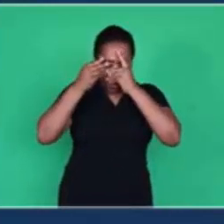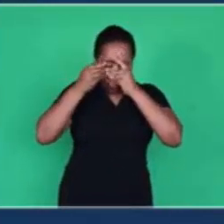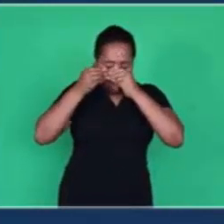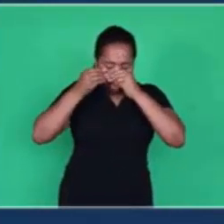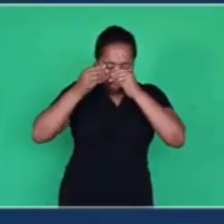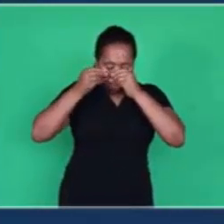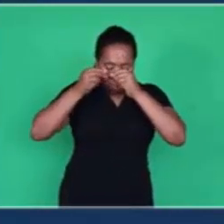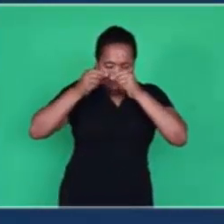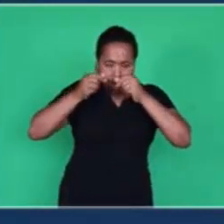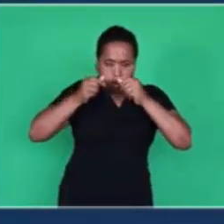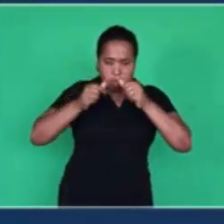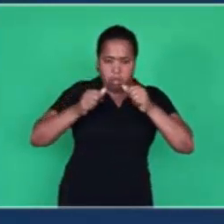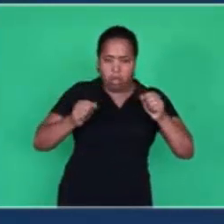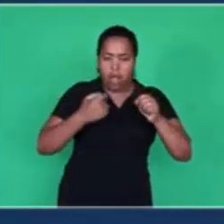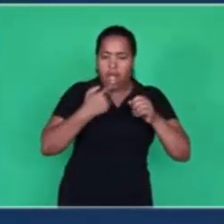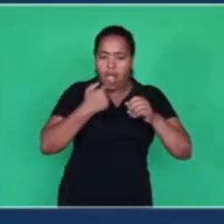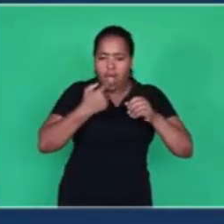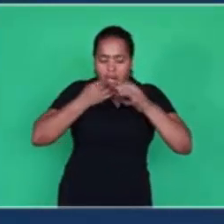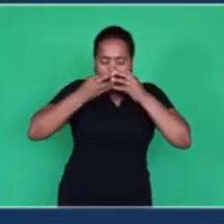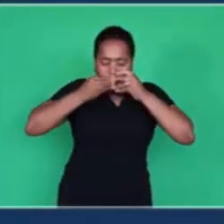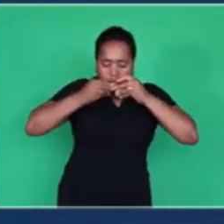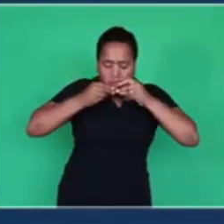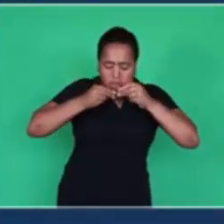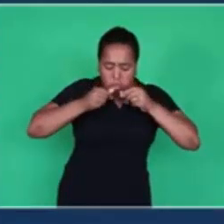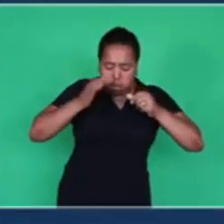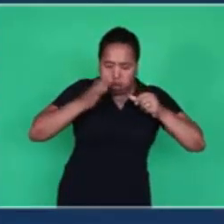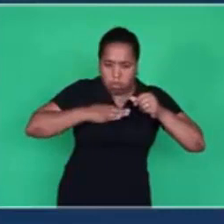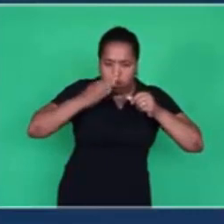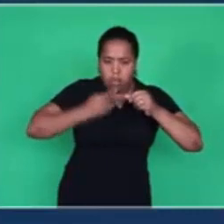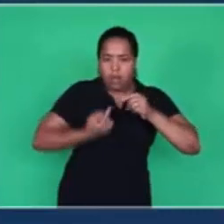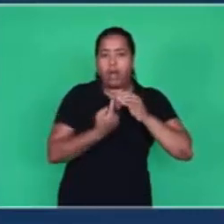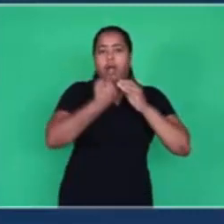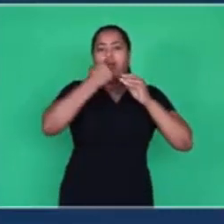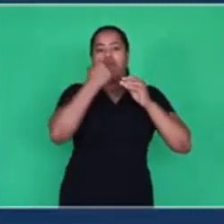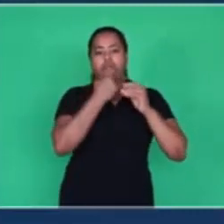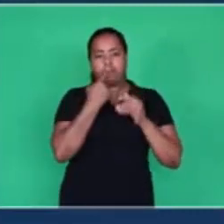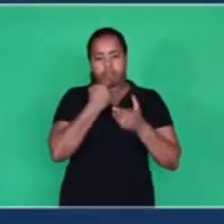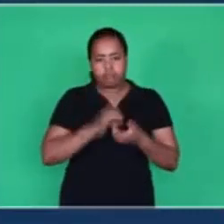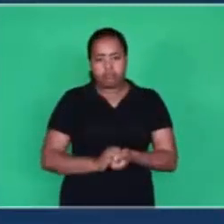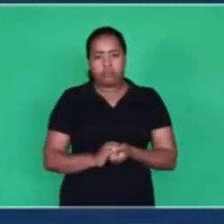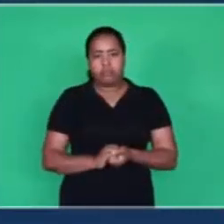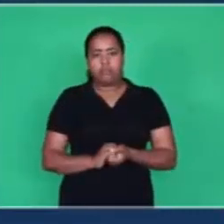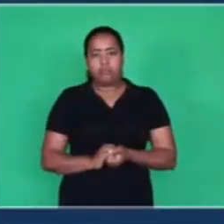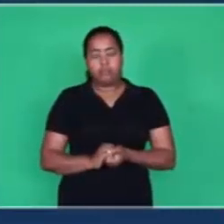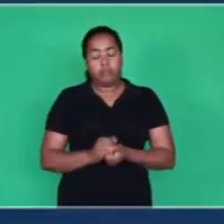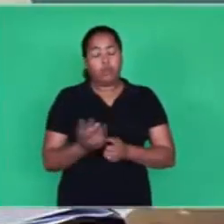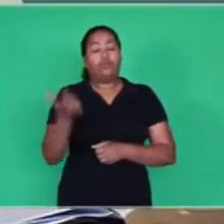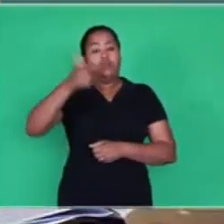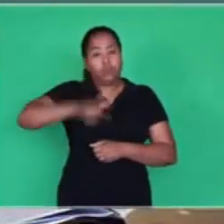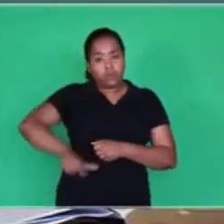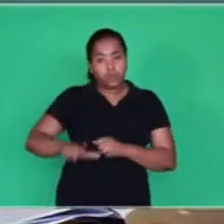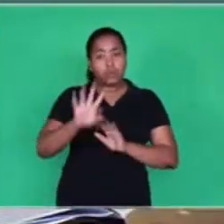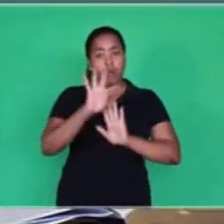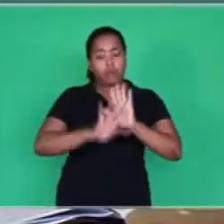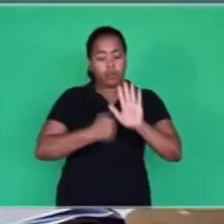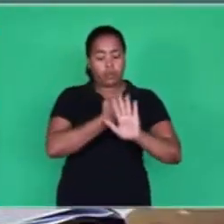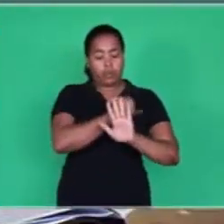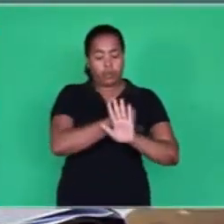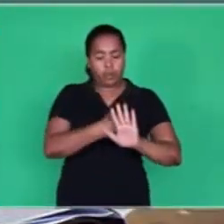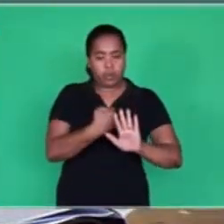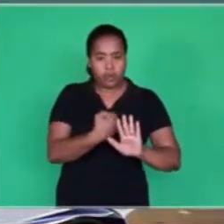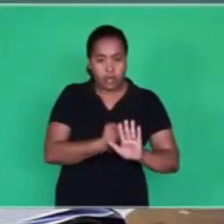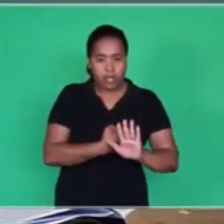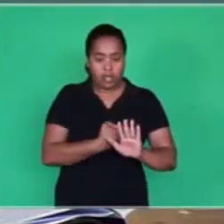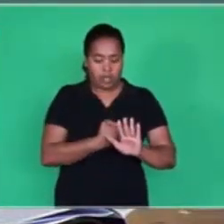Let's repeat the text in John. The lust of the eyes, of the mind, and the